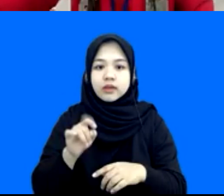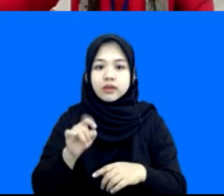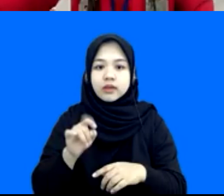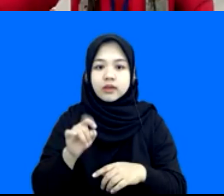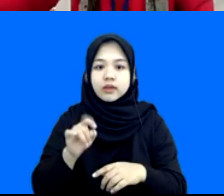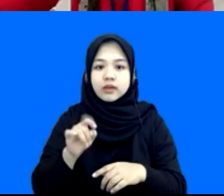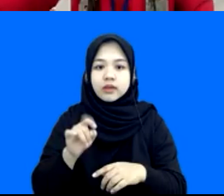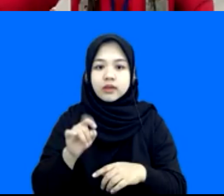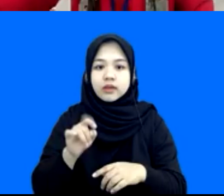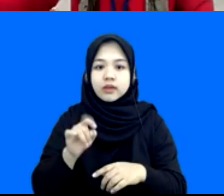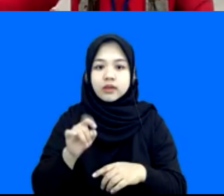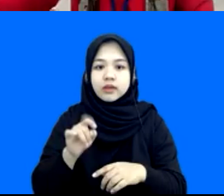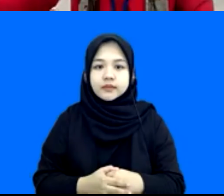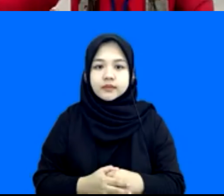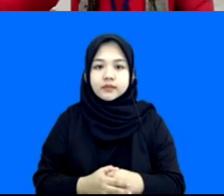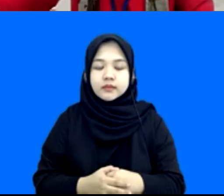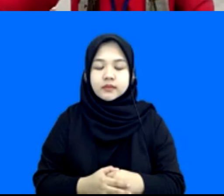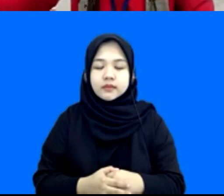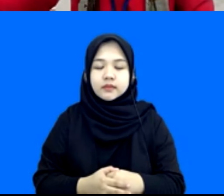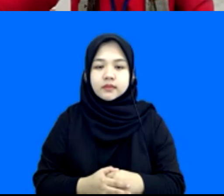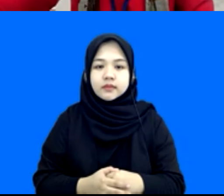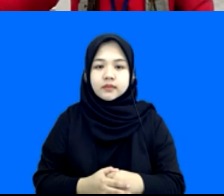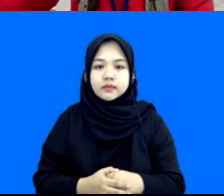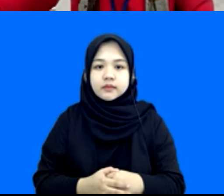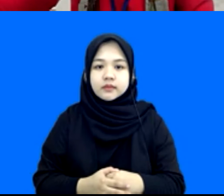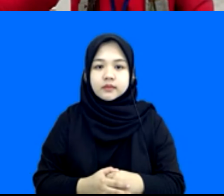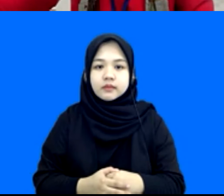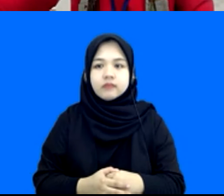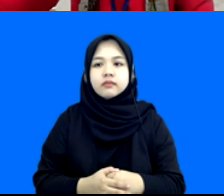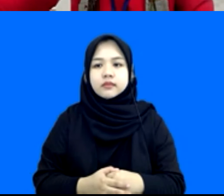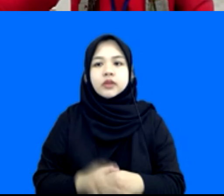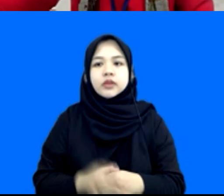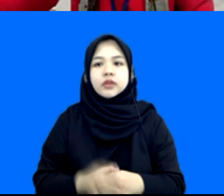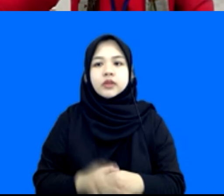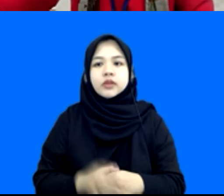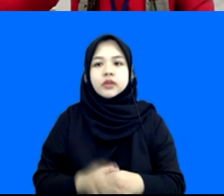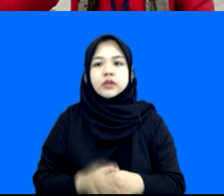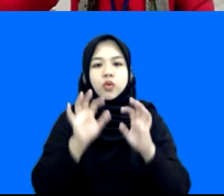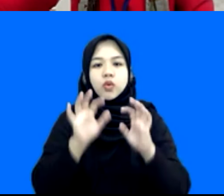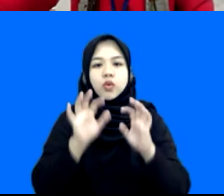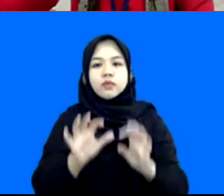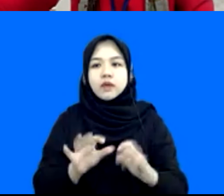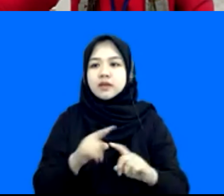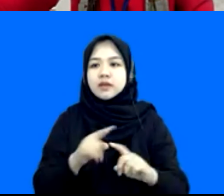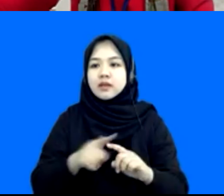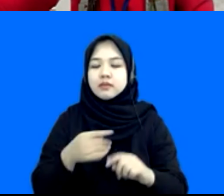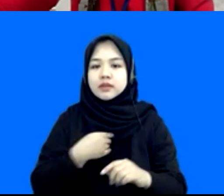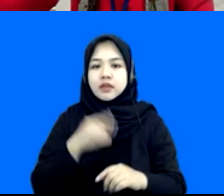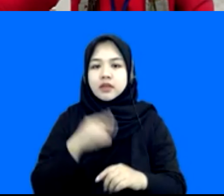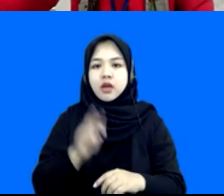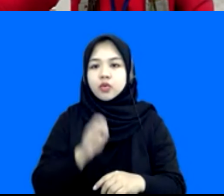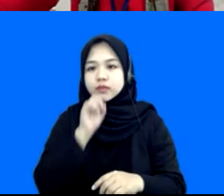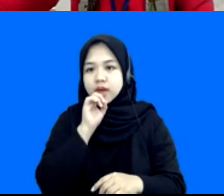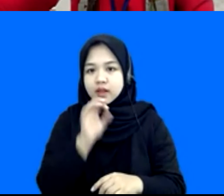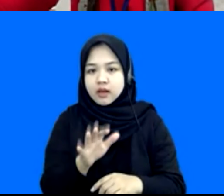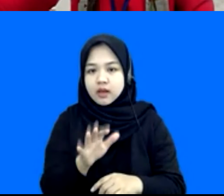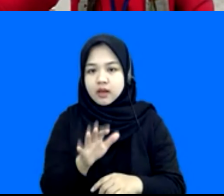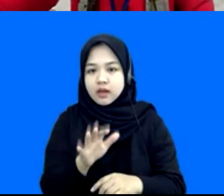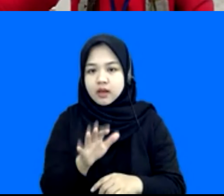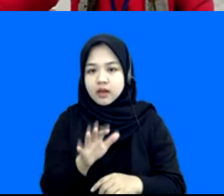That's a very good question, but I must say that we have not been using that so